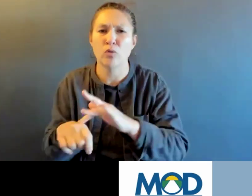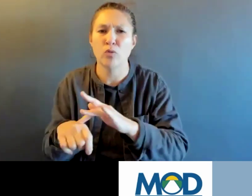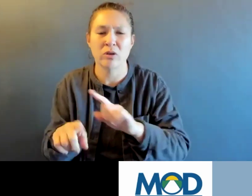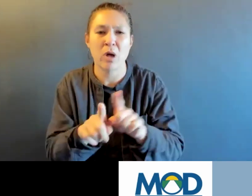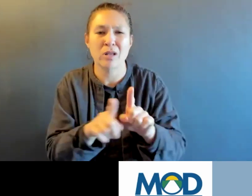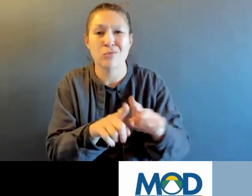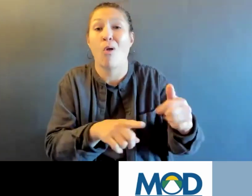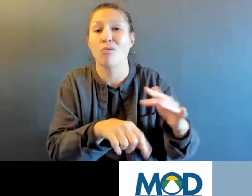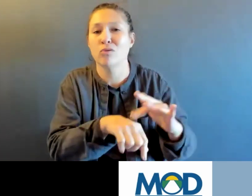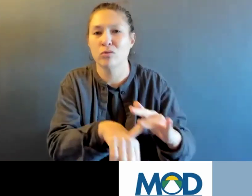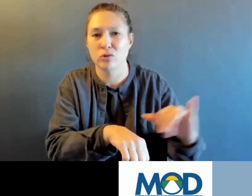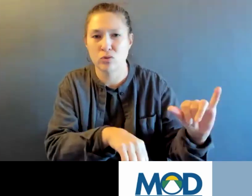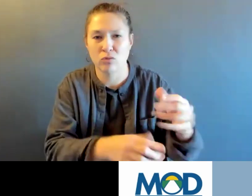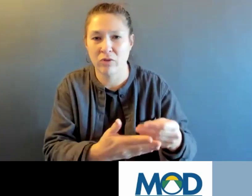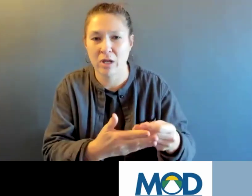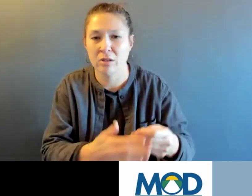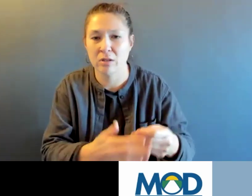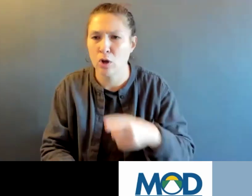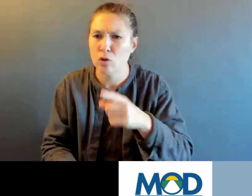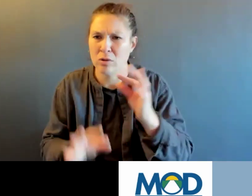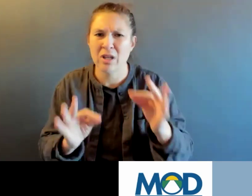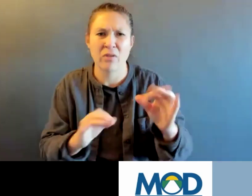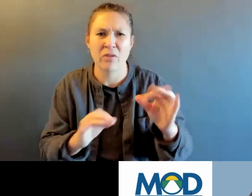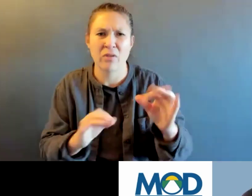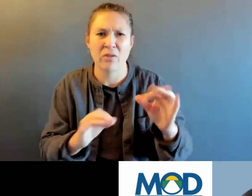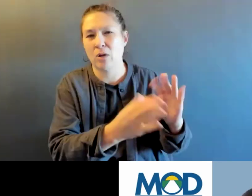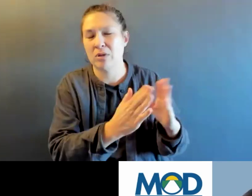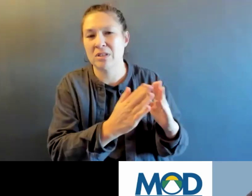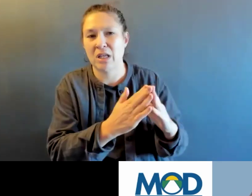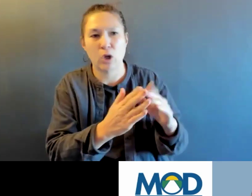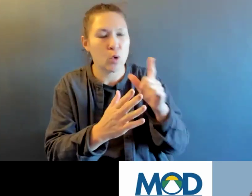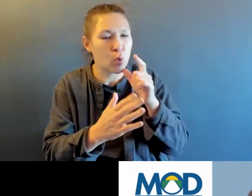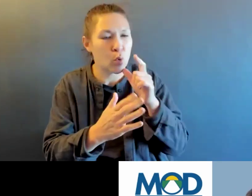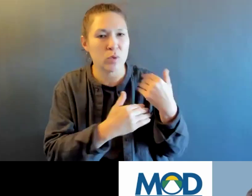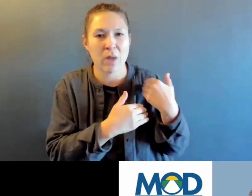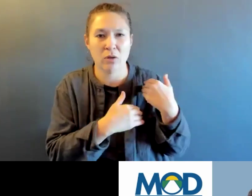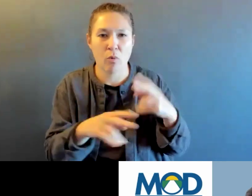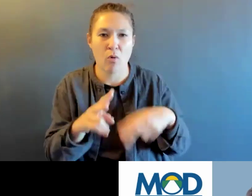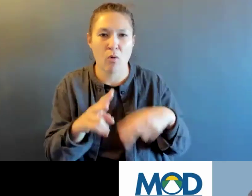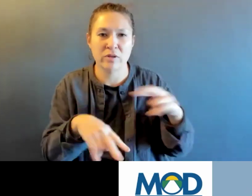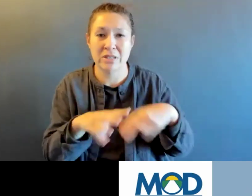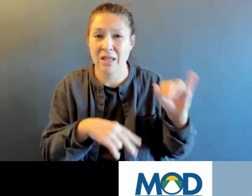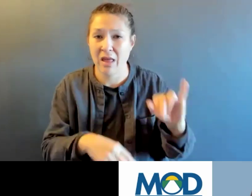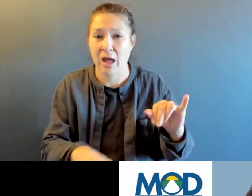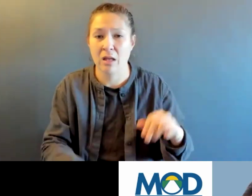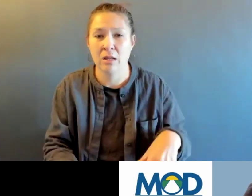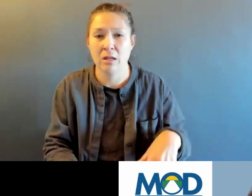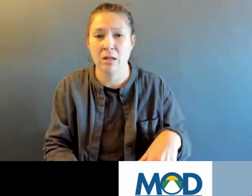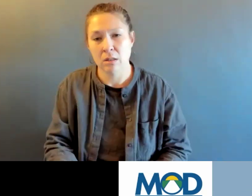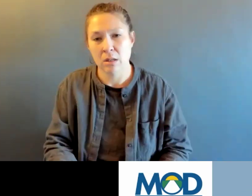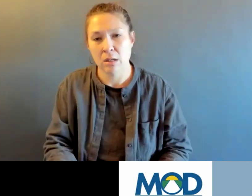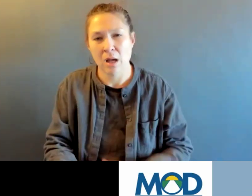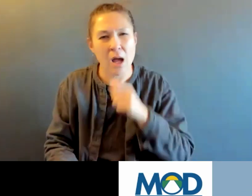suggestions to the CDBG, and being part of that team can help. Again, I'm not sure Commonwealth-wide how